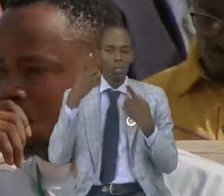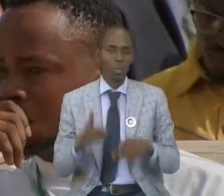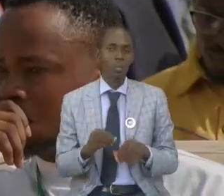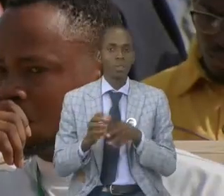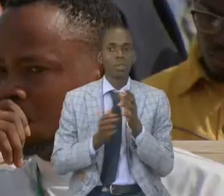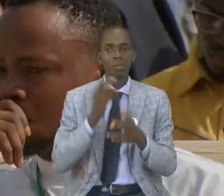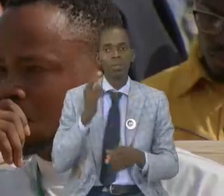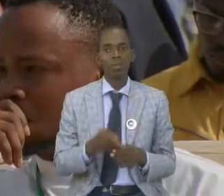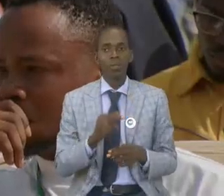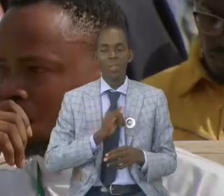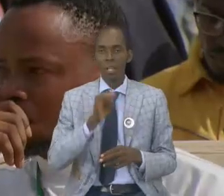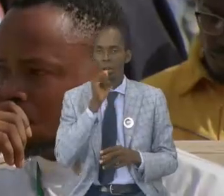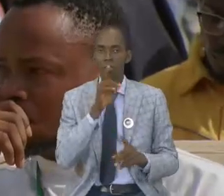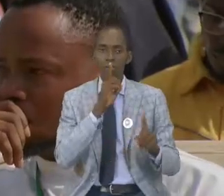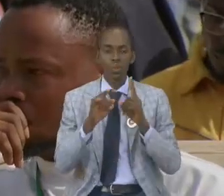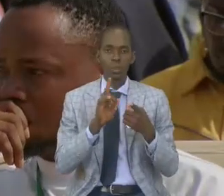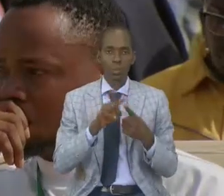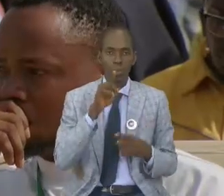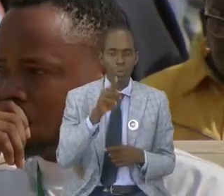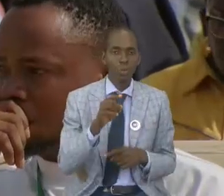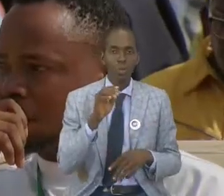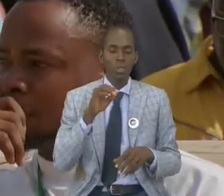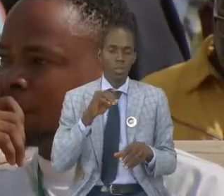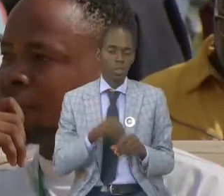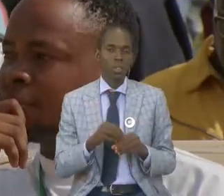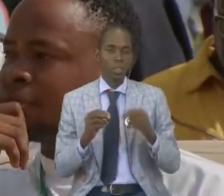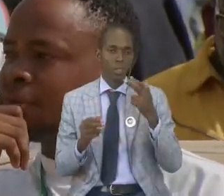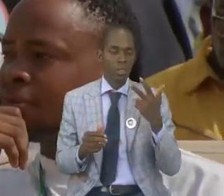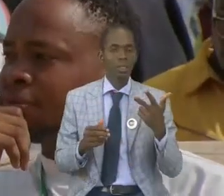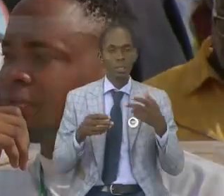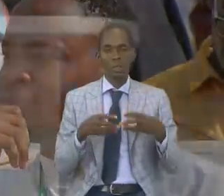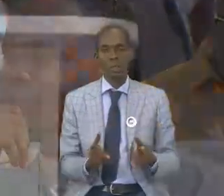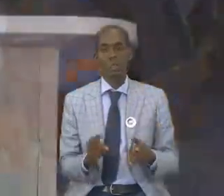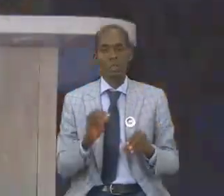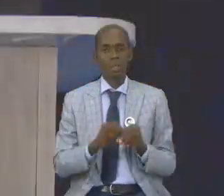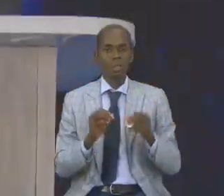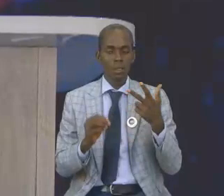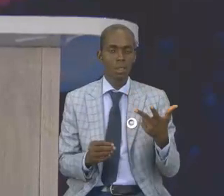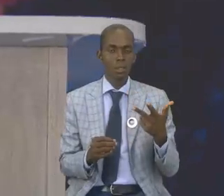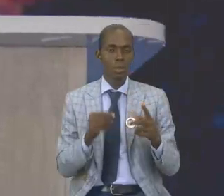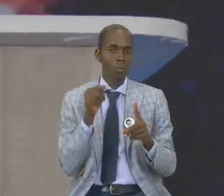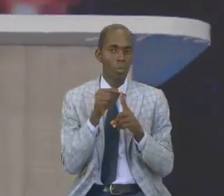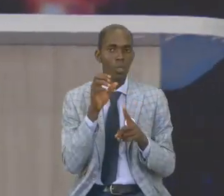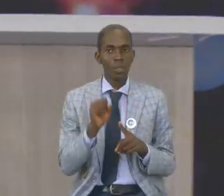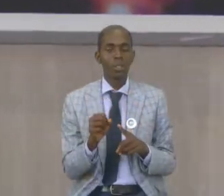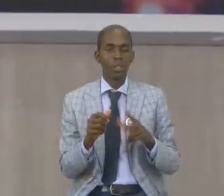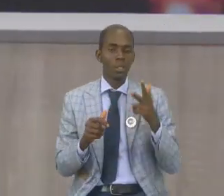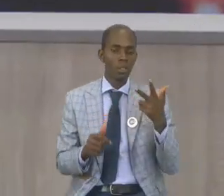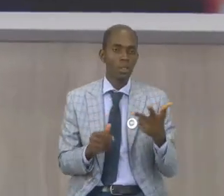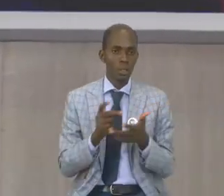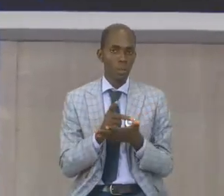name. I'm talking to you on this in three perspectives, 3 points, 3 sections,